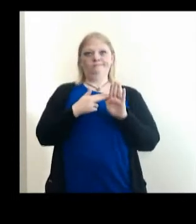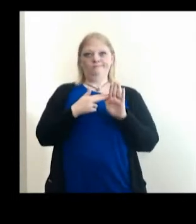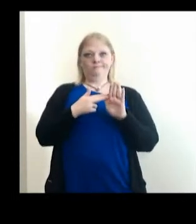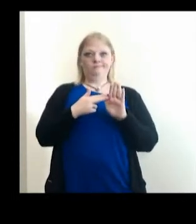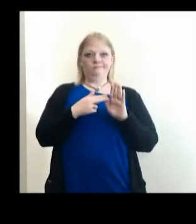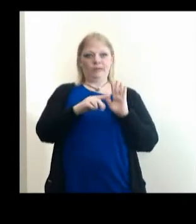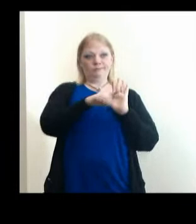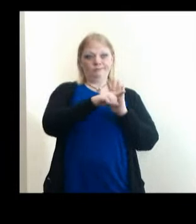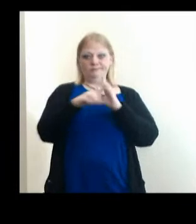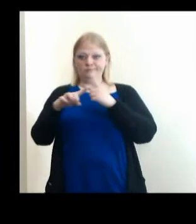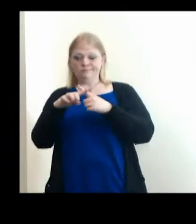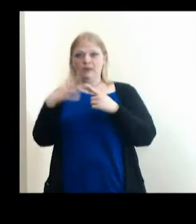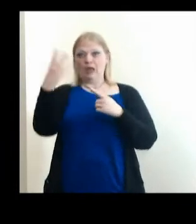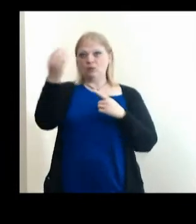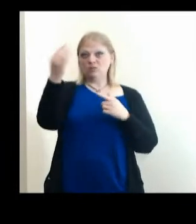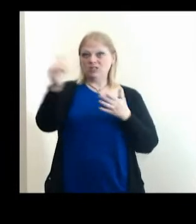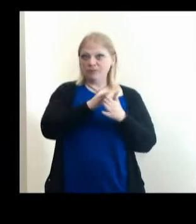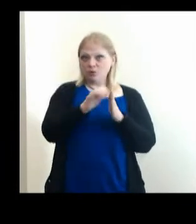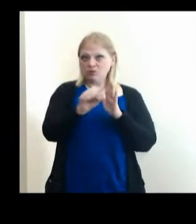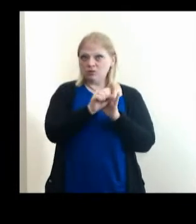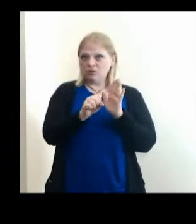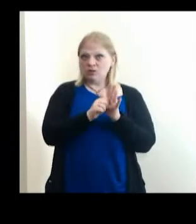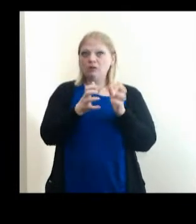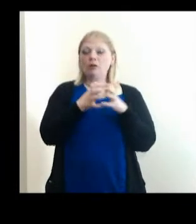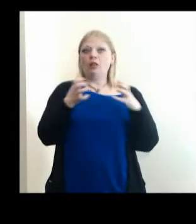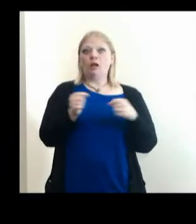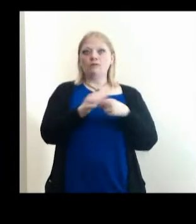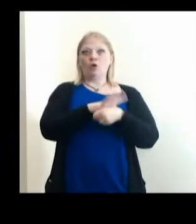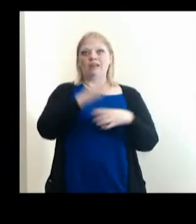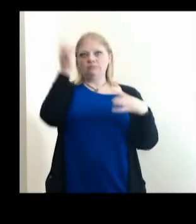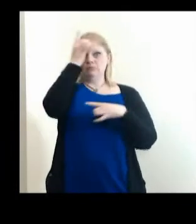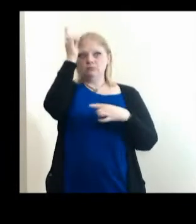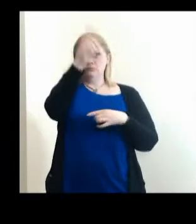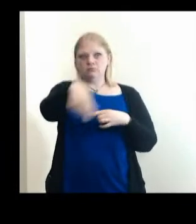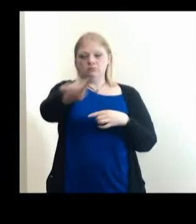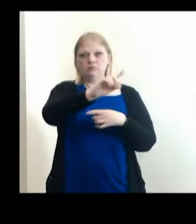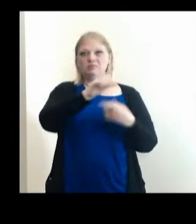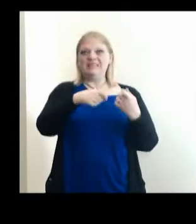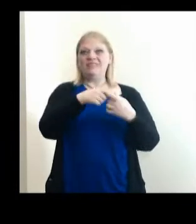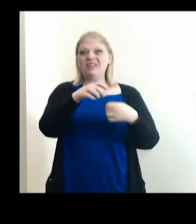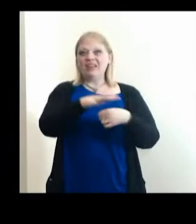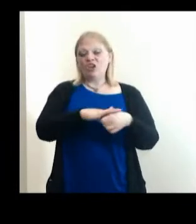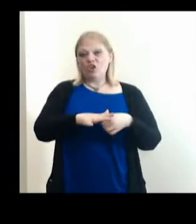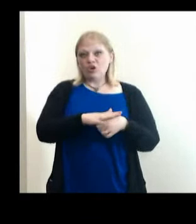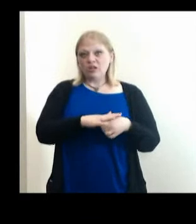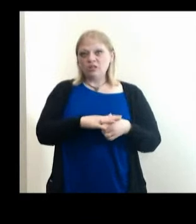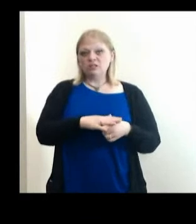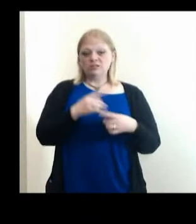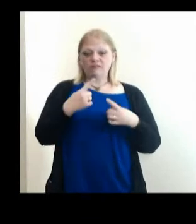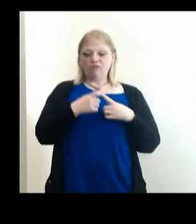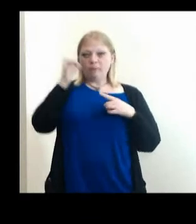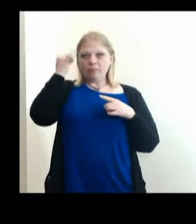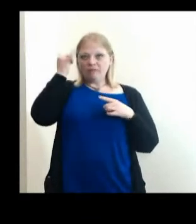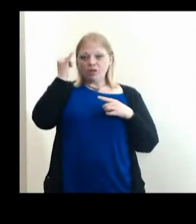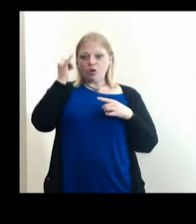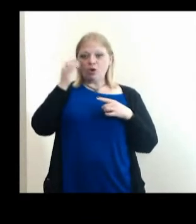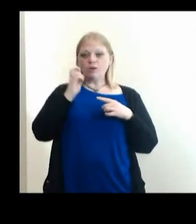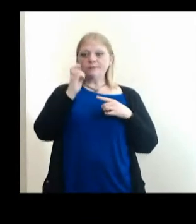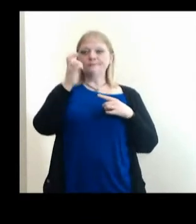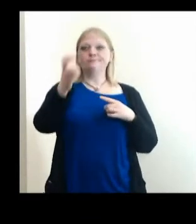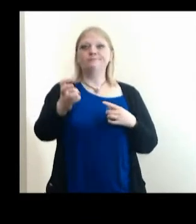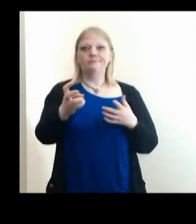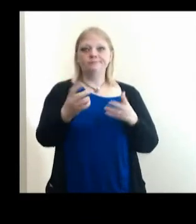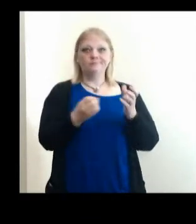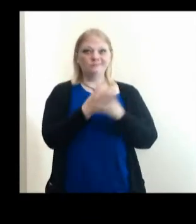of New York State, there is a lot of COVID-19 disease, especially in the areas that we from Buffalo like to travel to